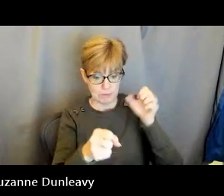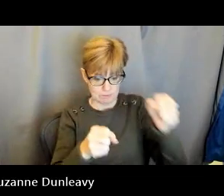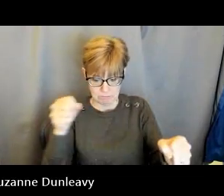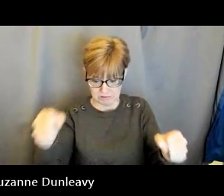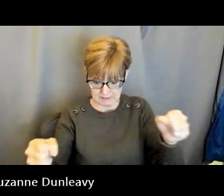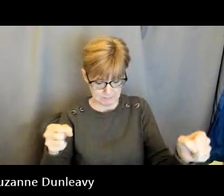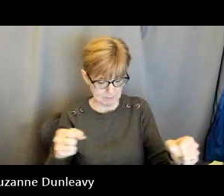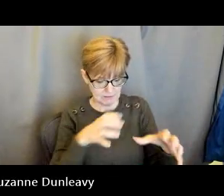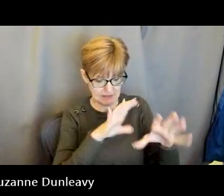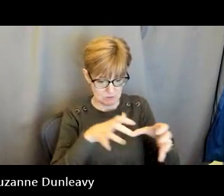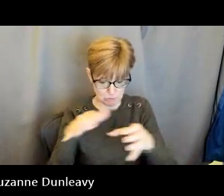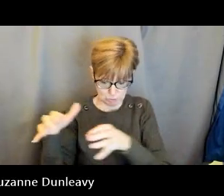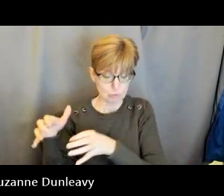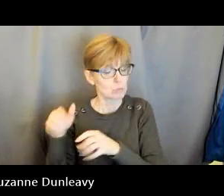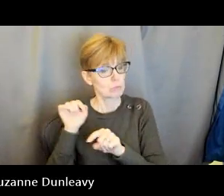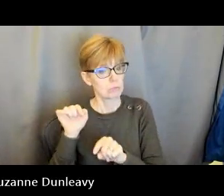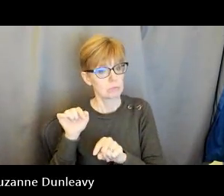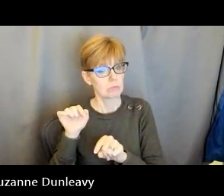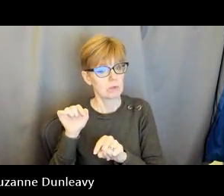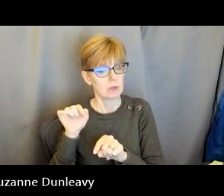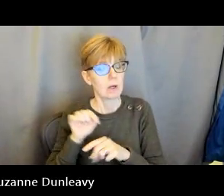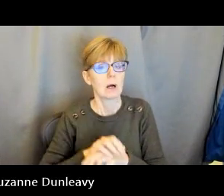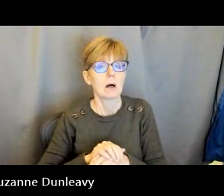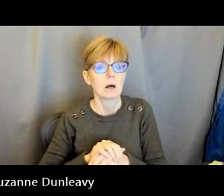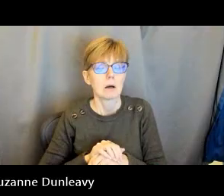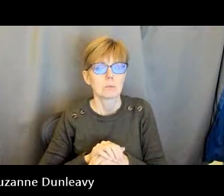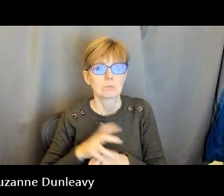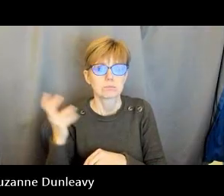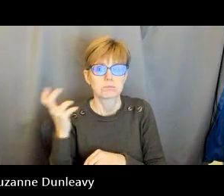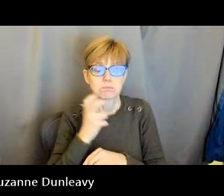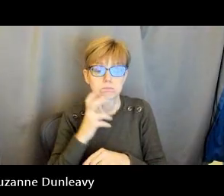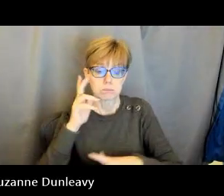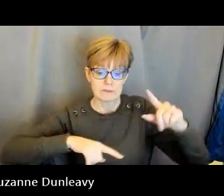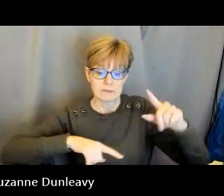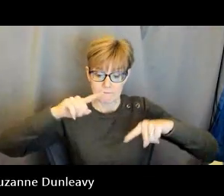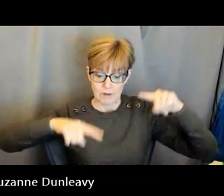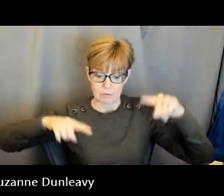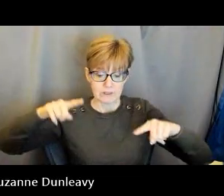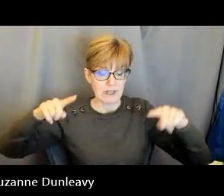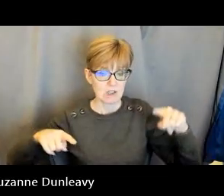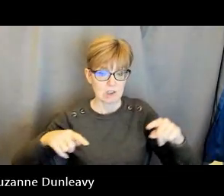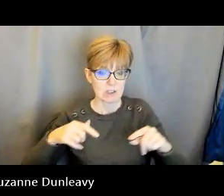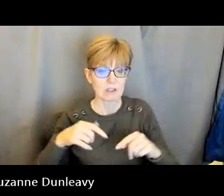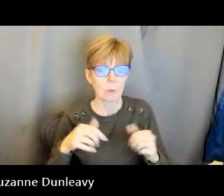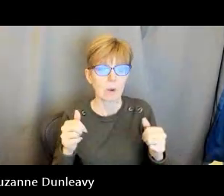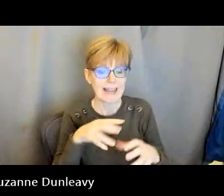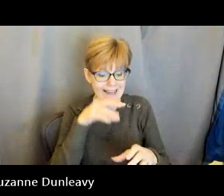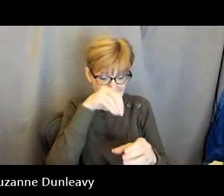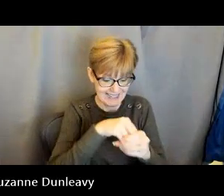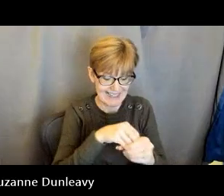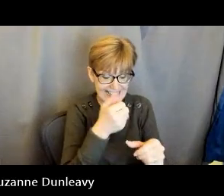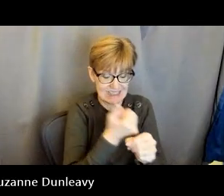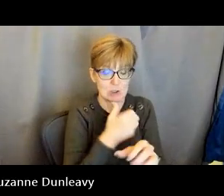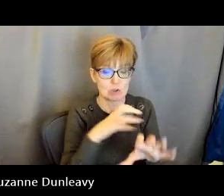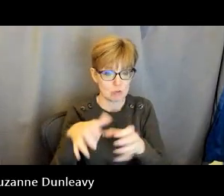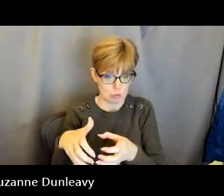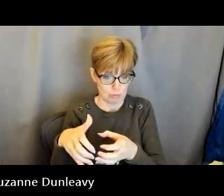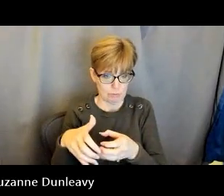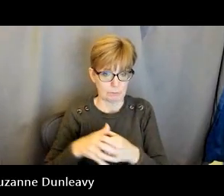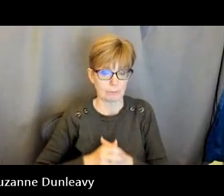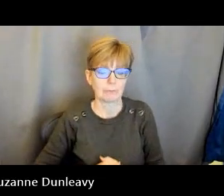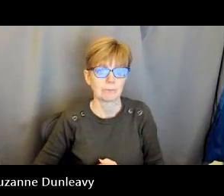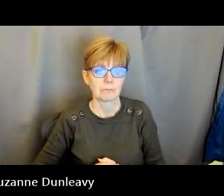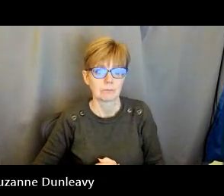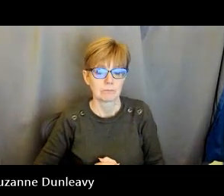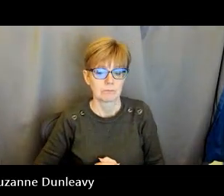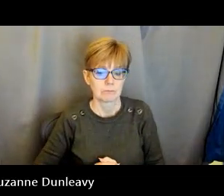distinct categories, there is a considerable amount of variability within these groups. It has been useful over time in our